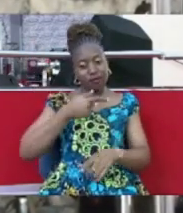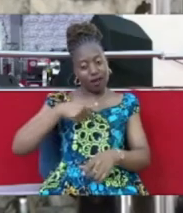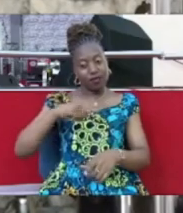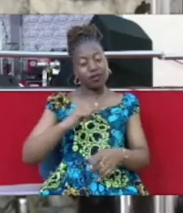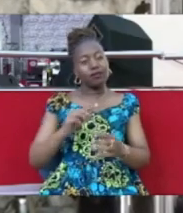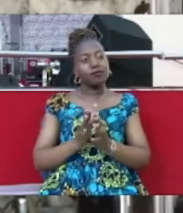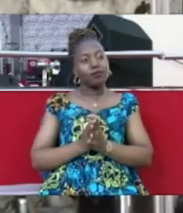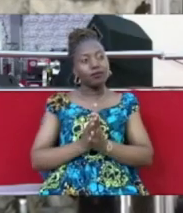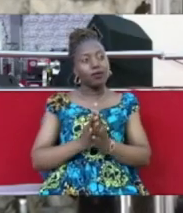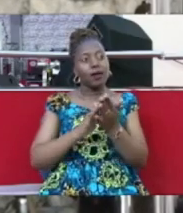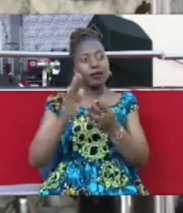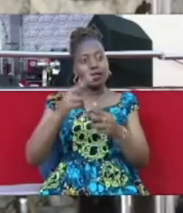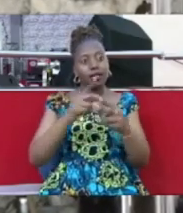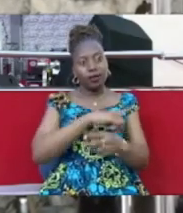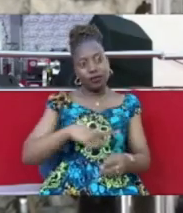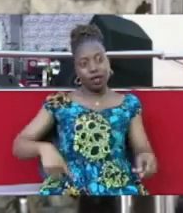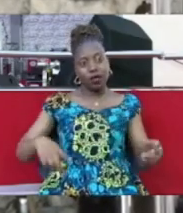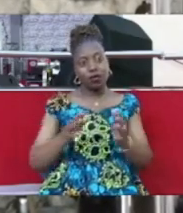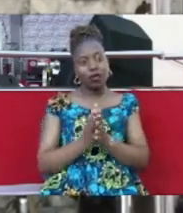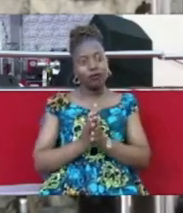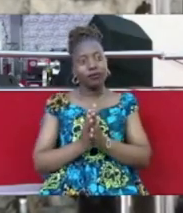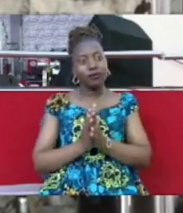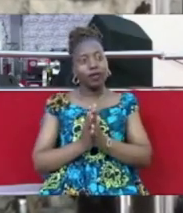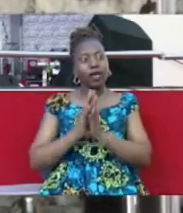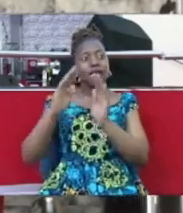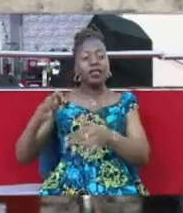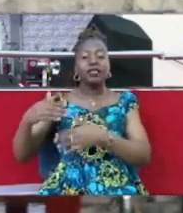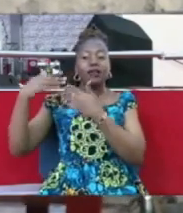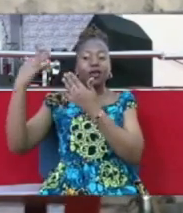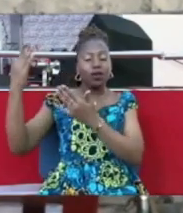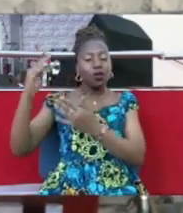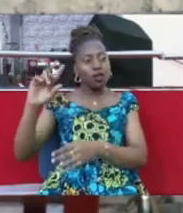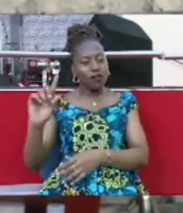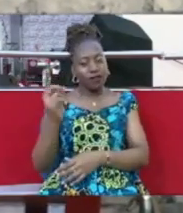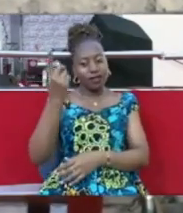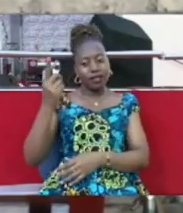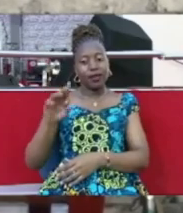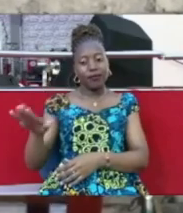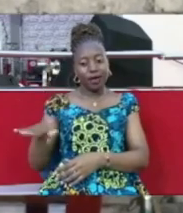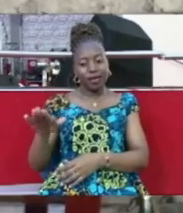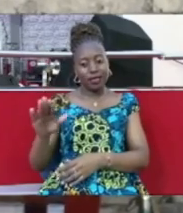Praise the name of the Lord. Amen. It is giving God the first place in our